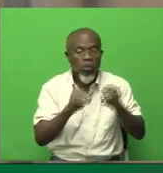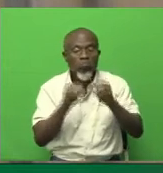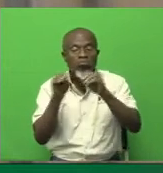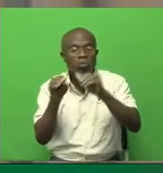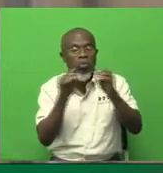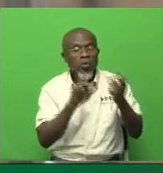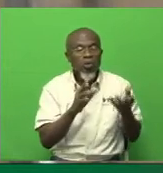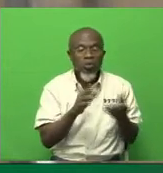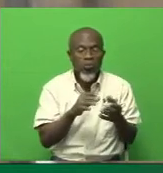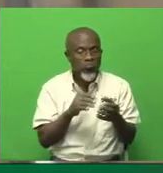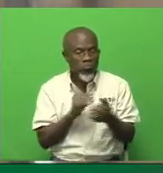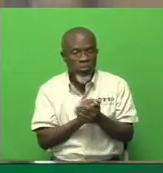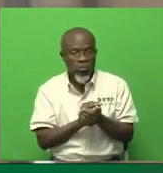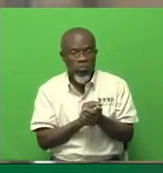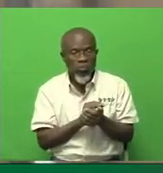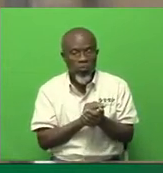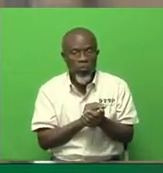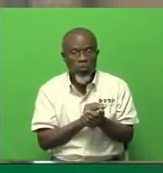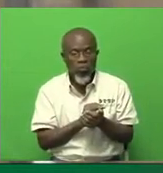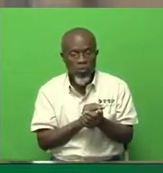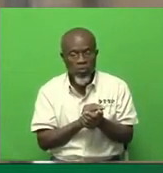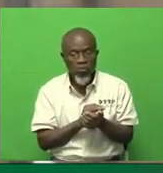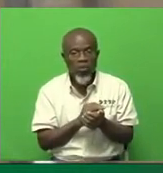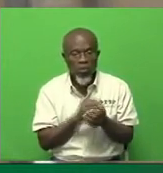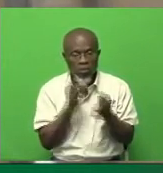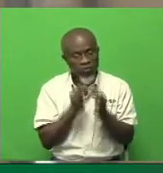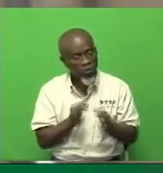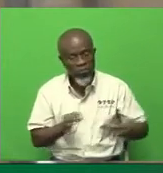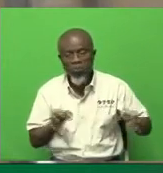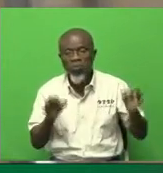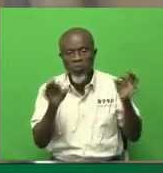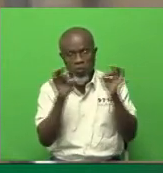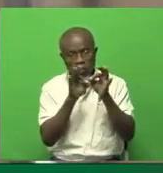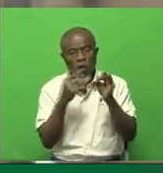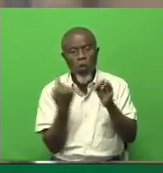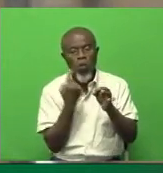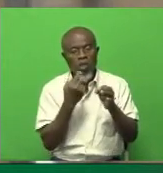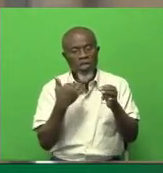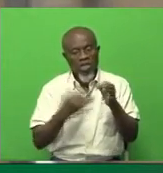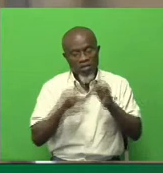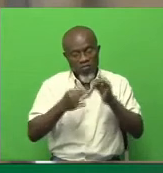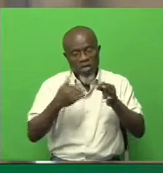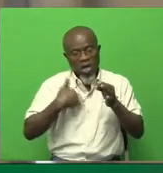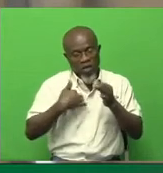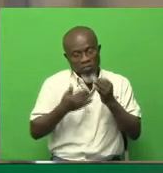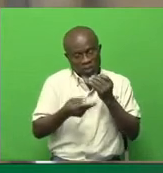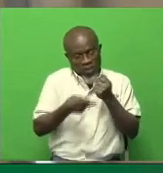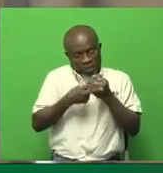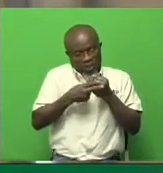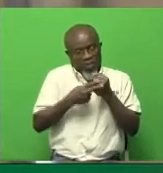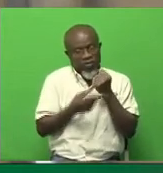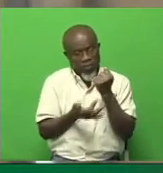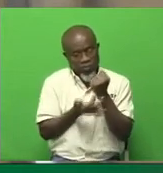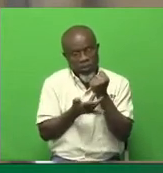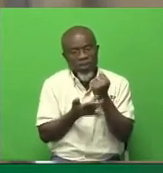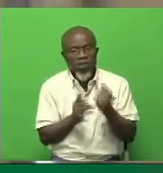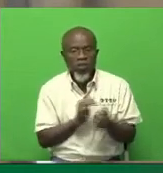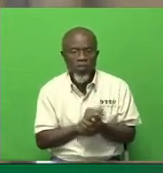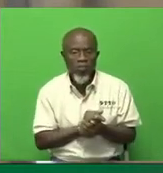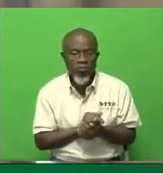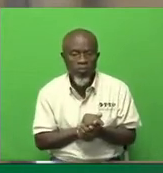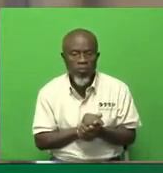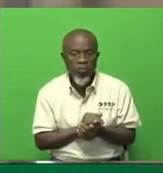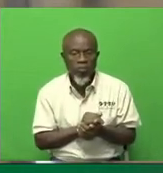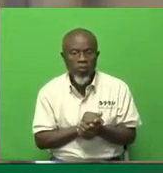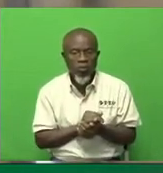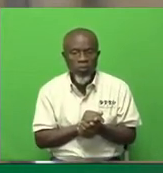records that is a fundamental thing and it can only come with digital records this platform developed by